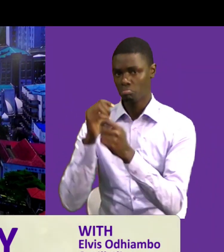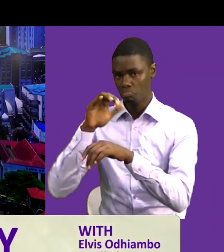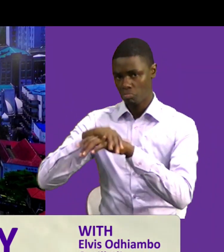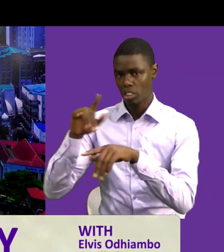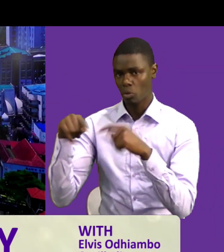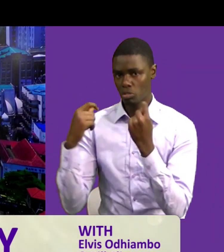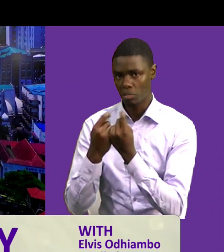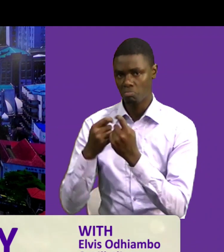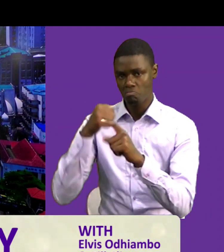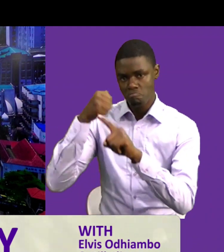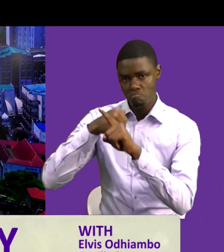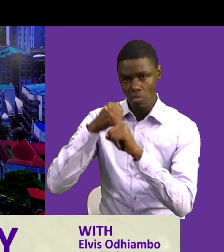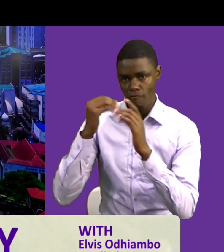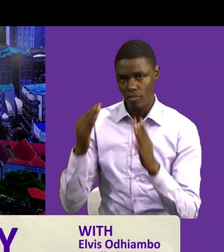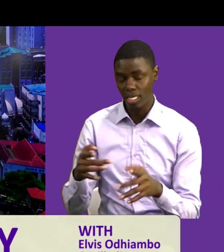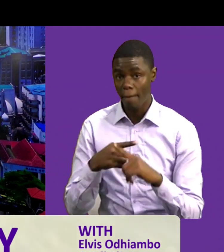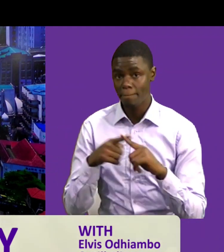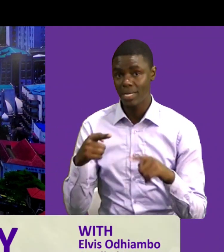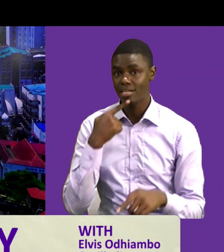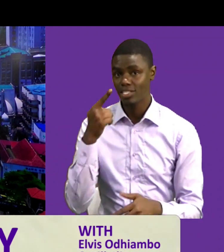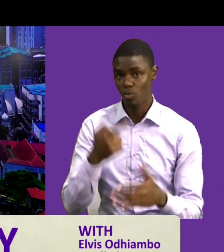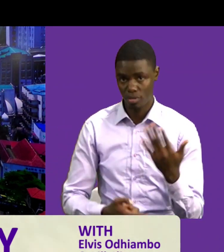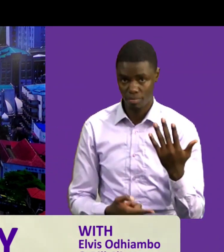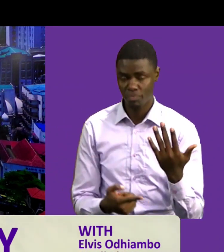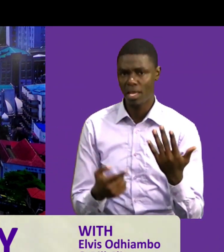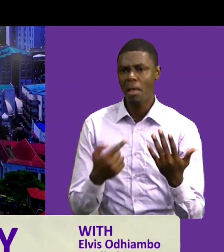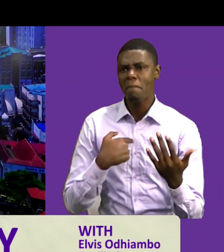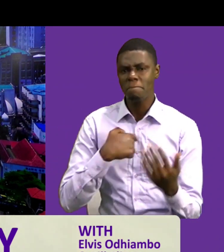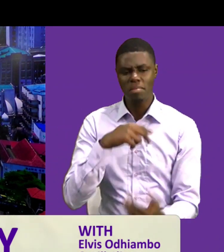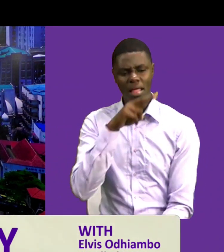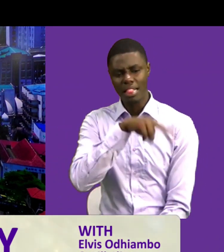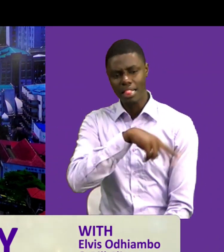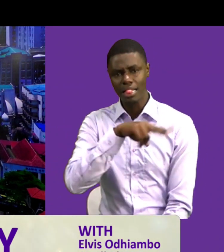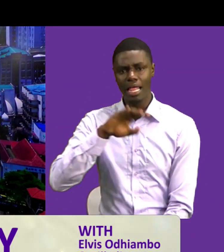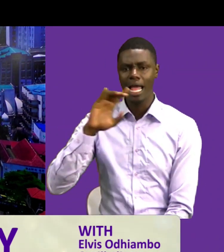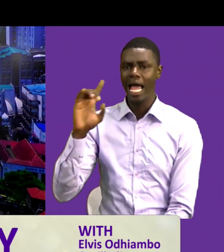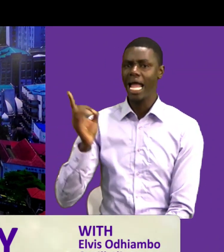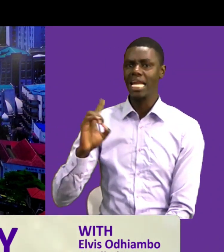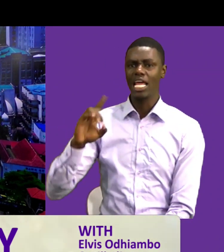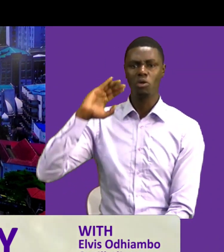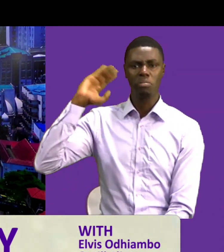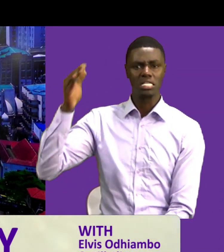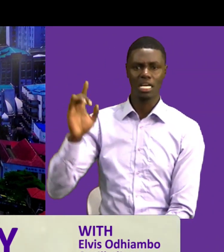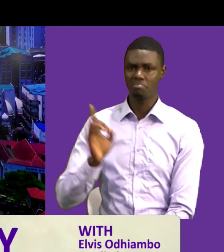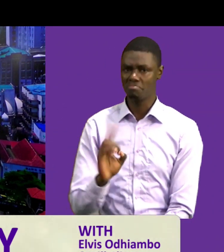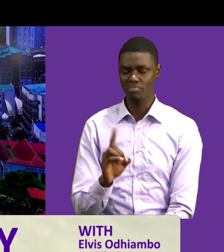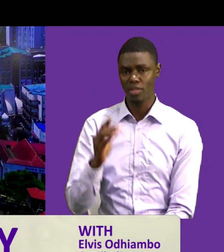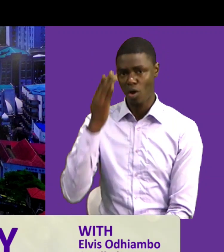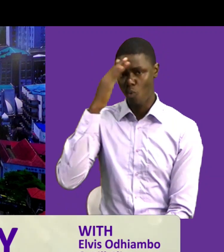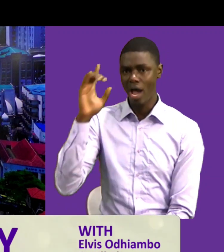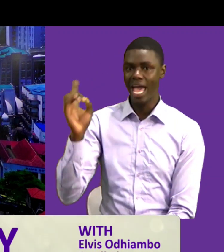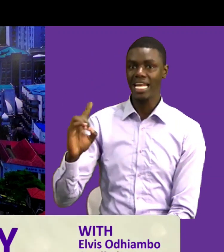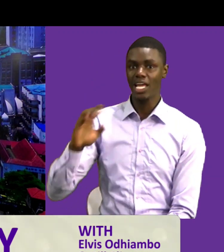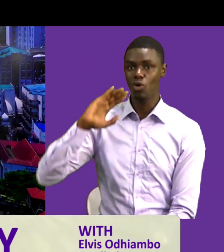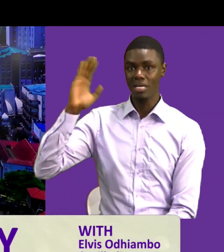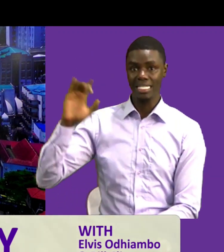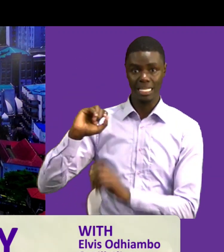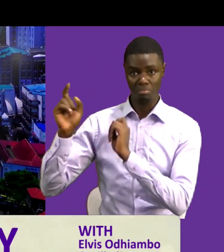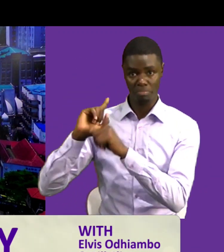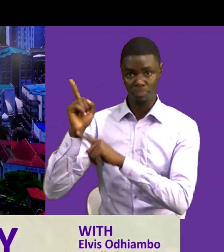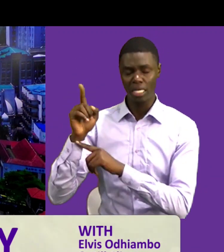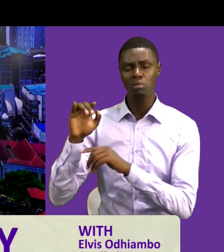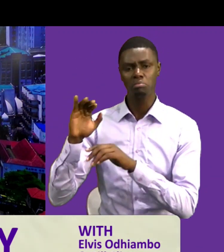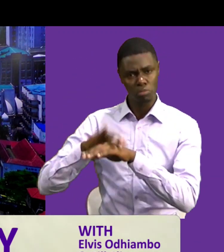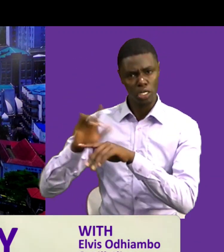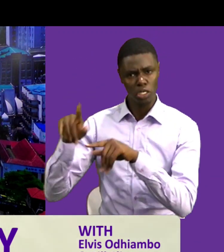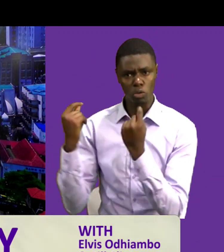are fighters. But I will say I will not underrate Nairobi City Stars, because Nairobi City Stars are also a